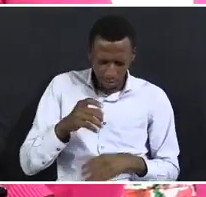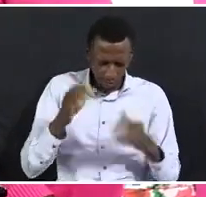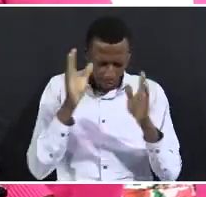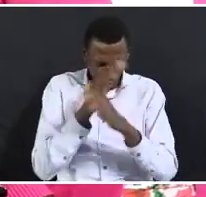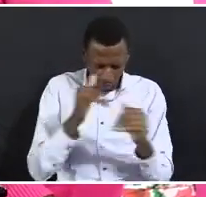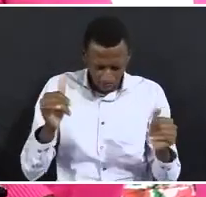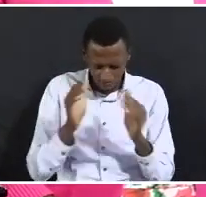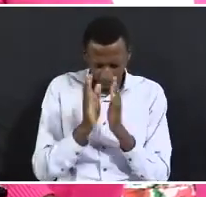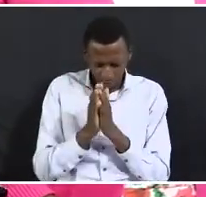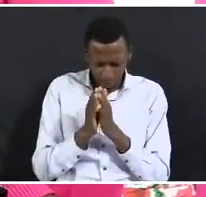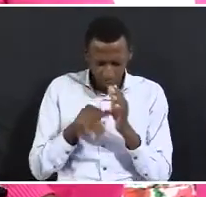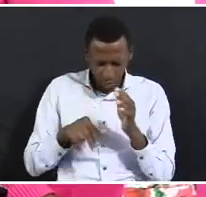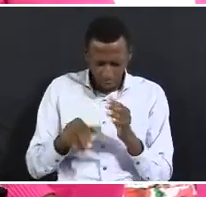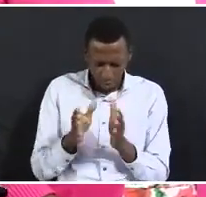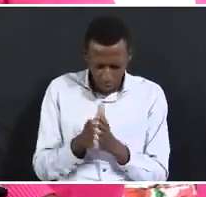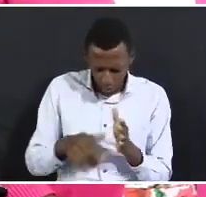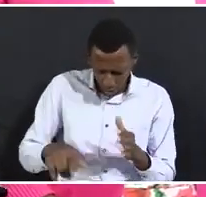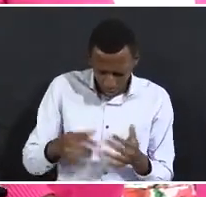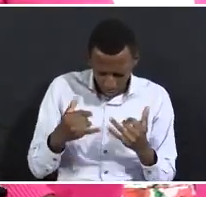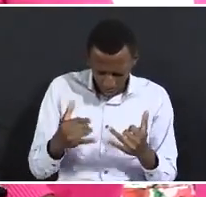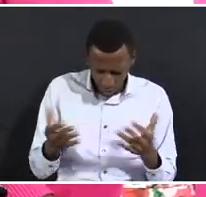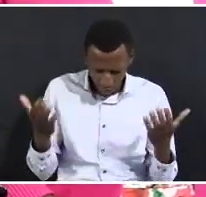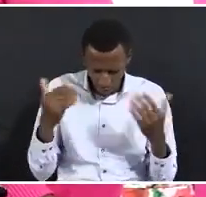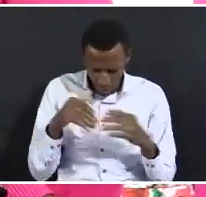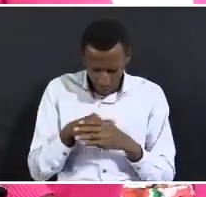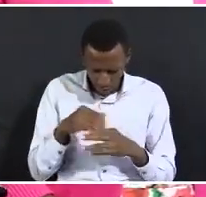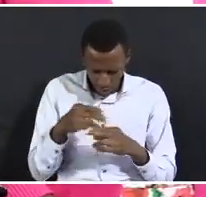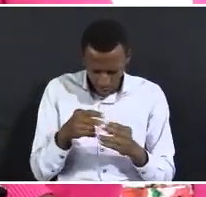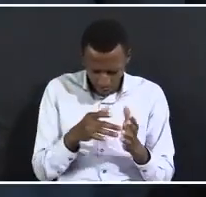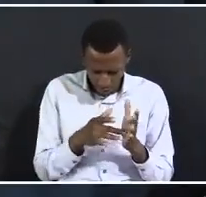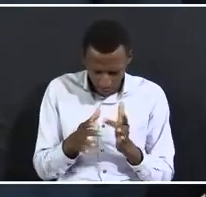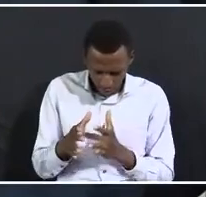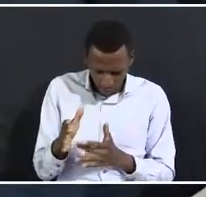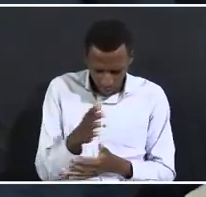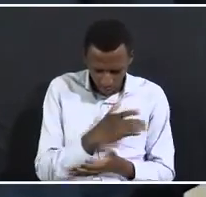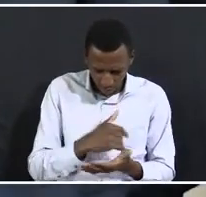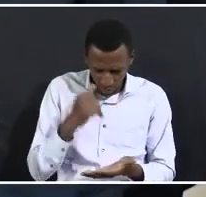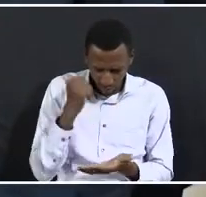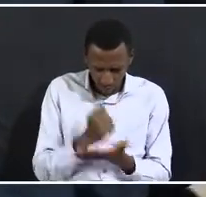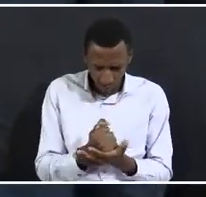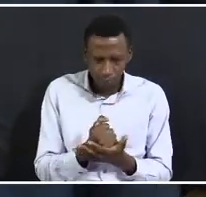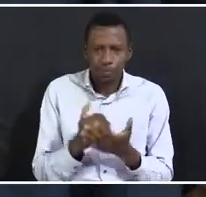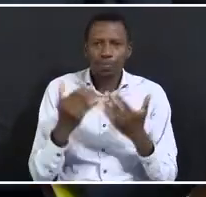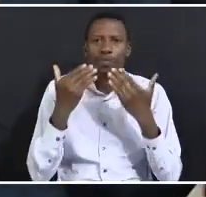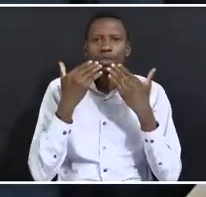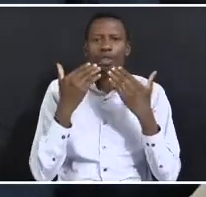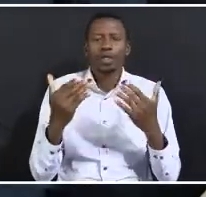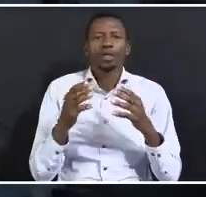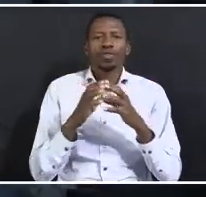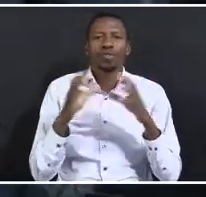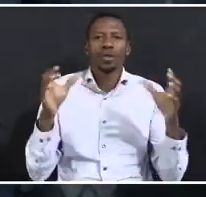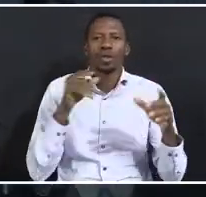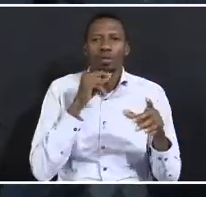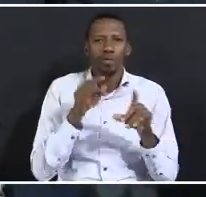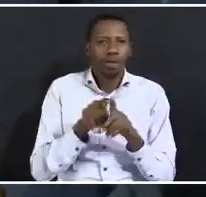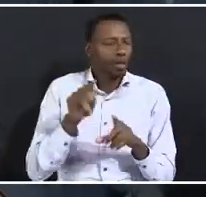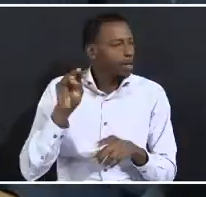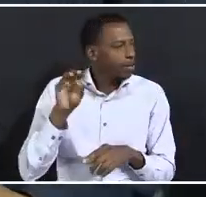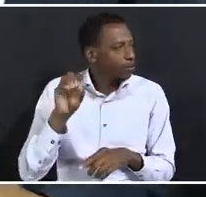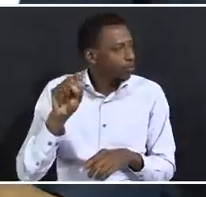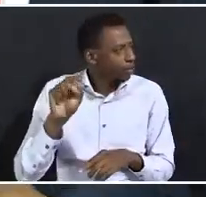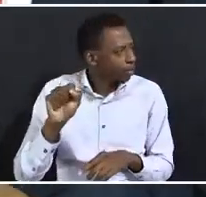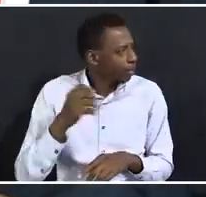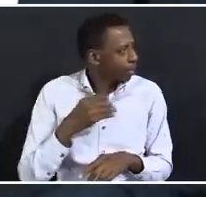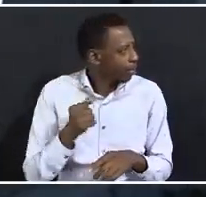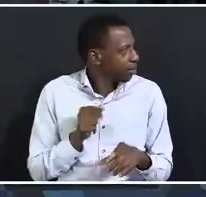with us now and forever. In Jesus' name I pray. Amen. Amen. Thank you so much, Brother Moses and Sister Lucy.